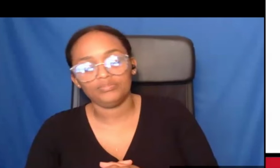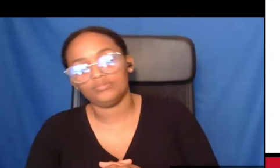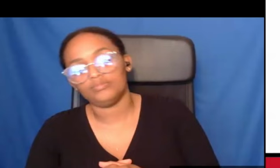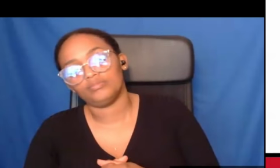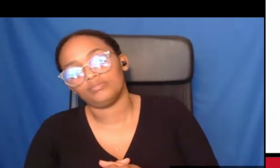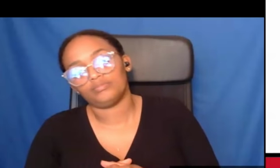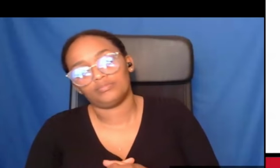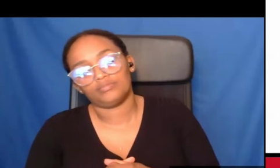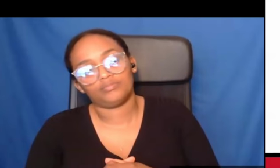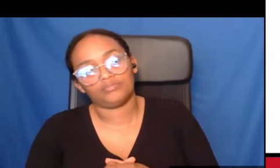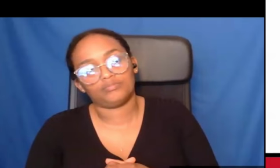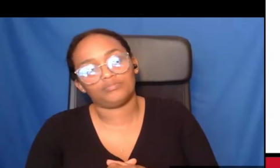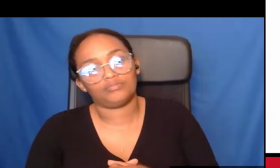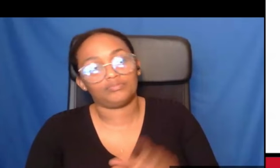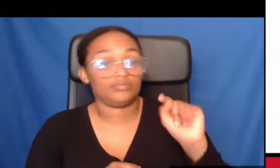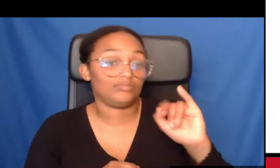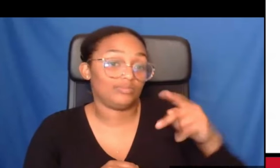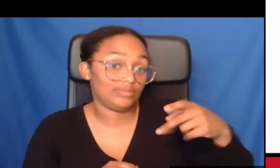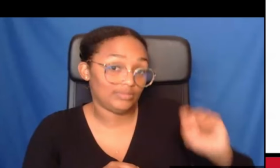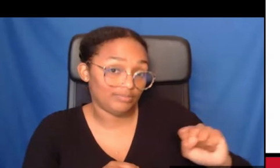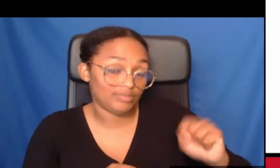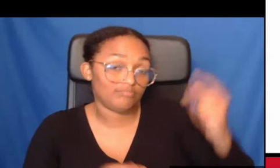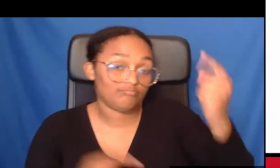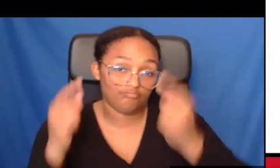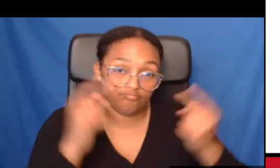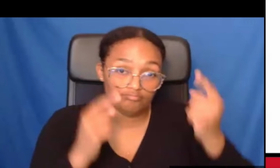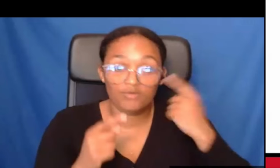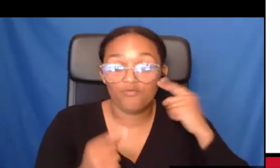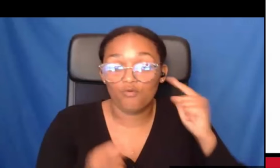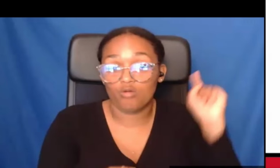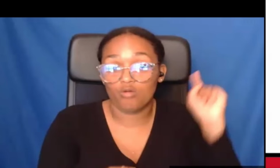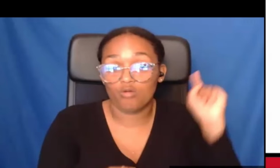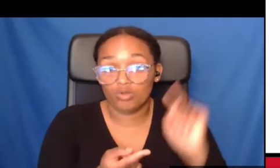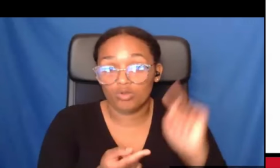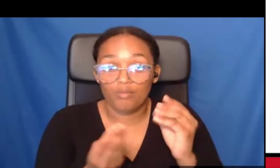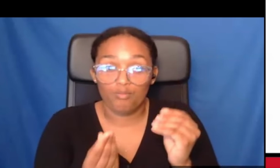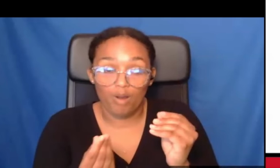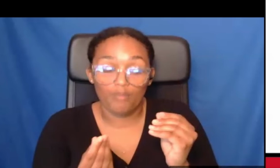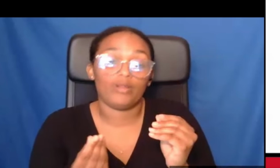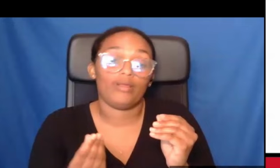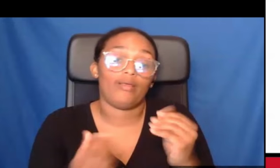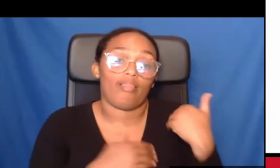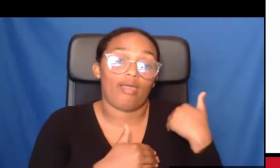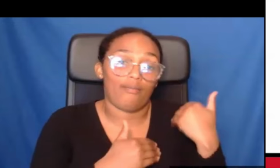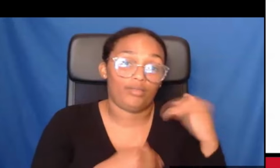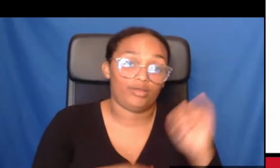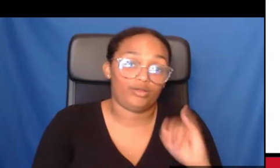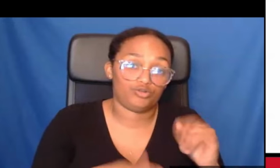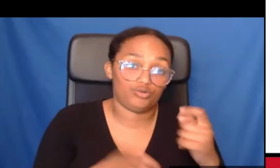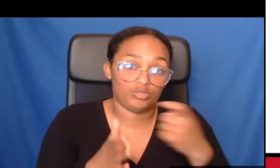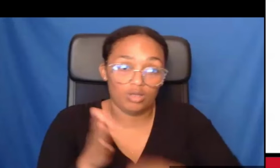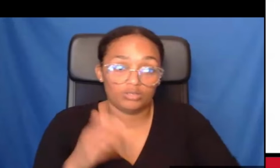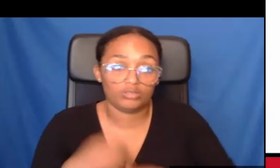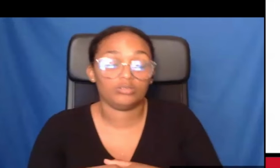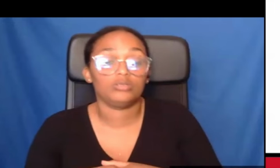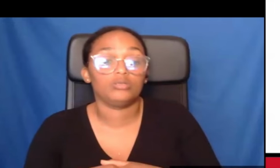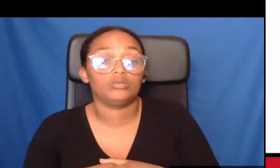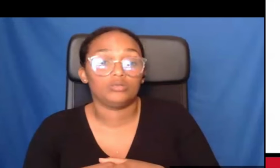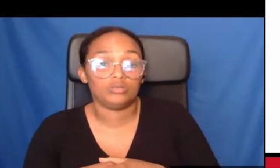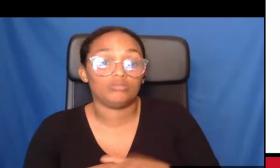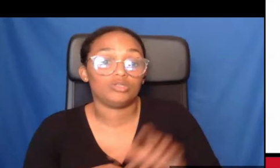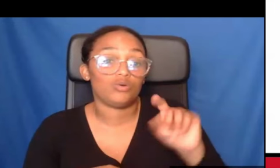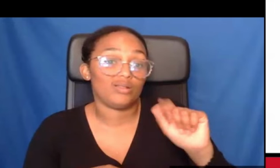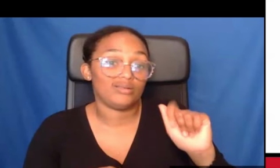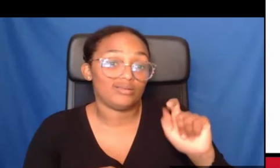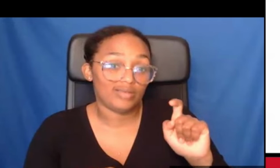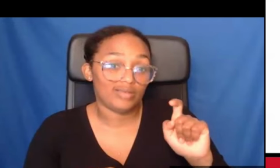So tips and consideration for lowering property and liability insurance costs. Continued. Claim a tax deduction for your